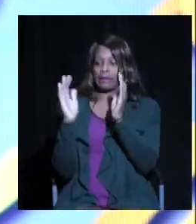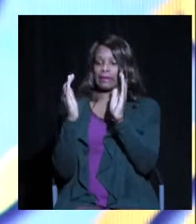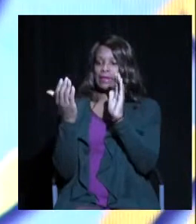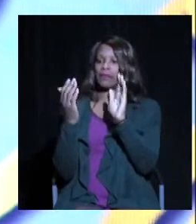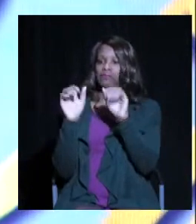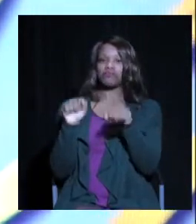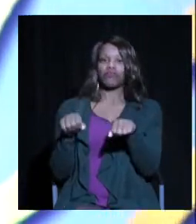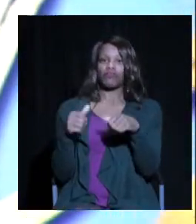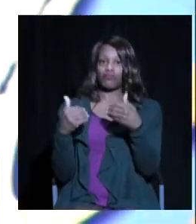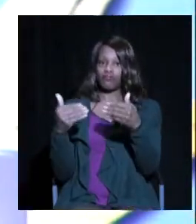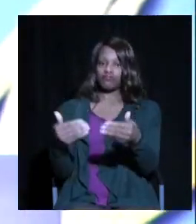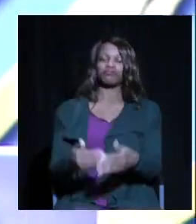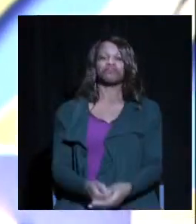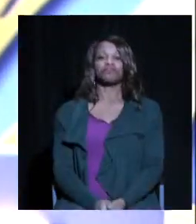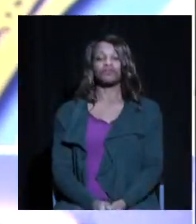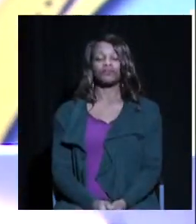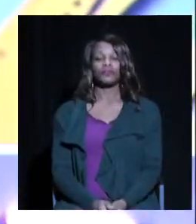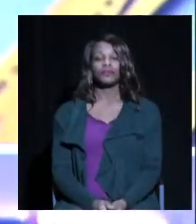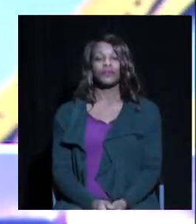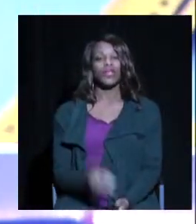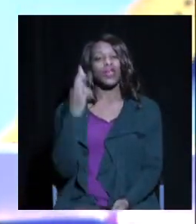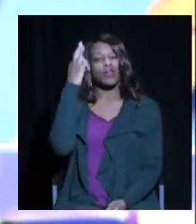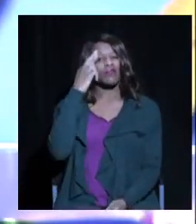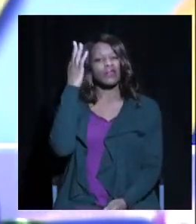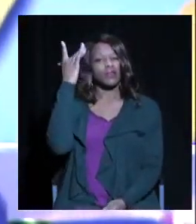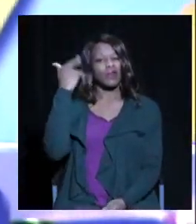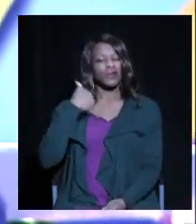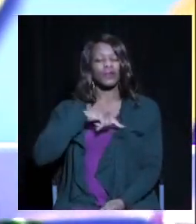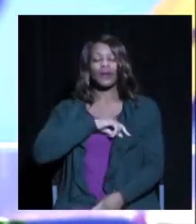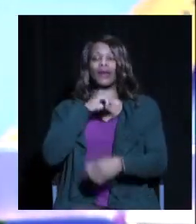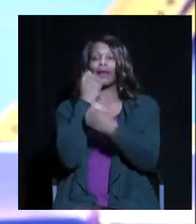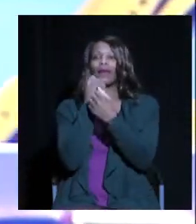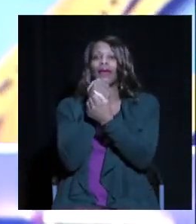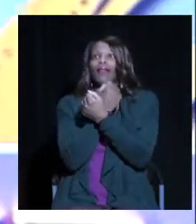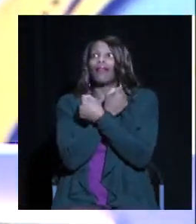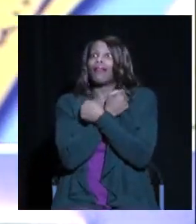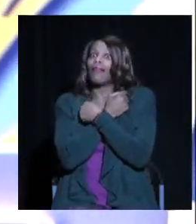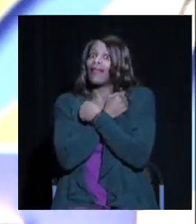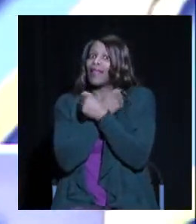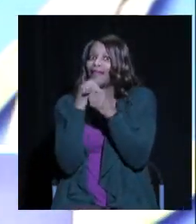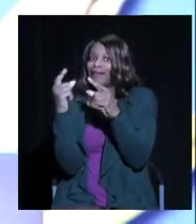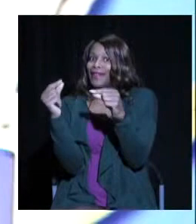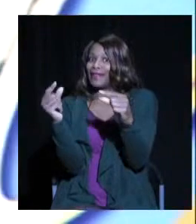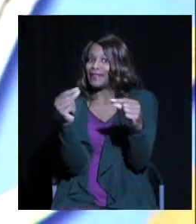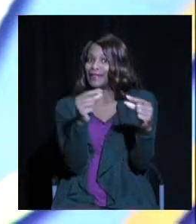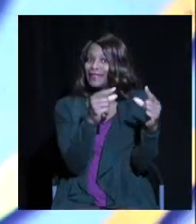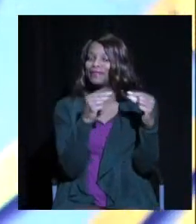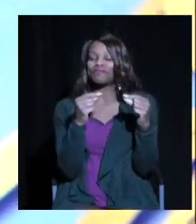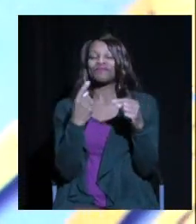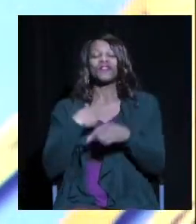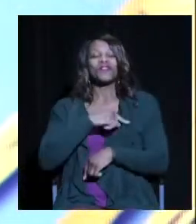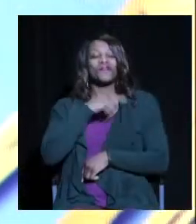it. And this is why sometimes we love gossip, because sometimes we